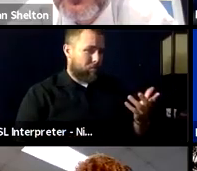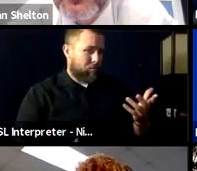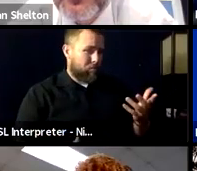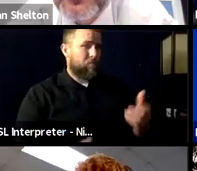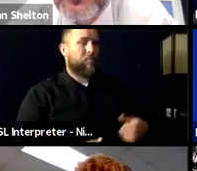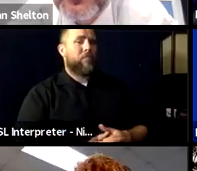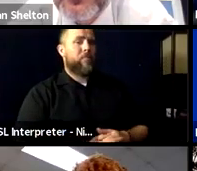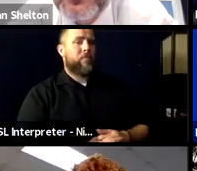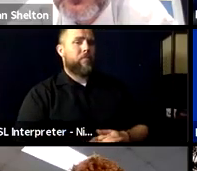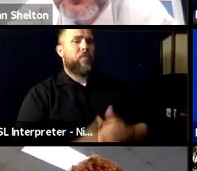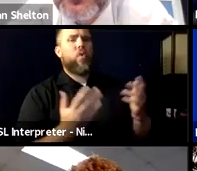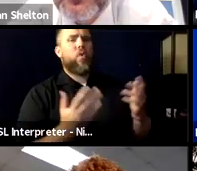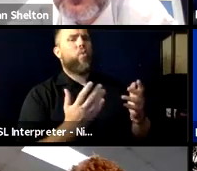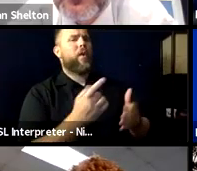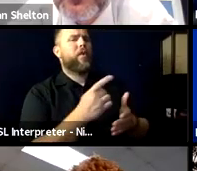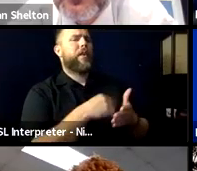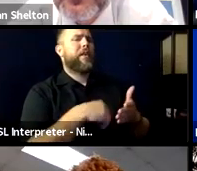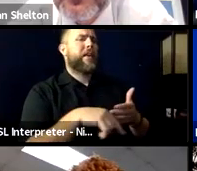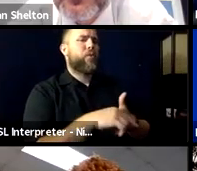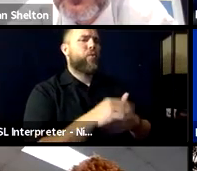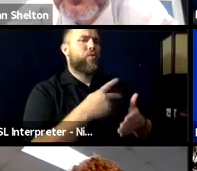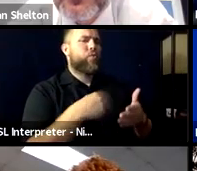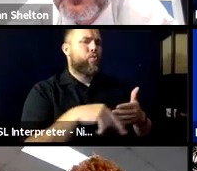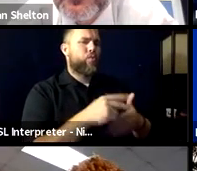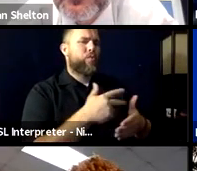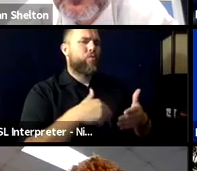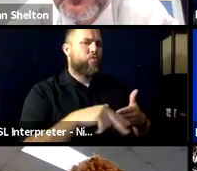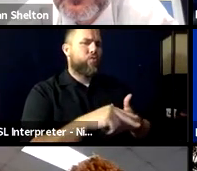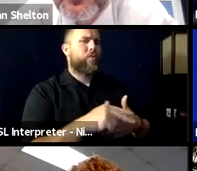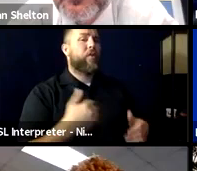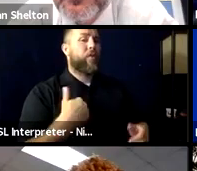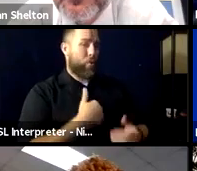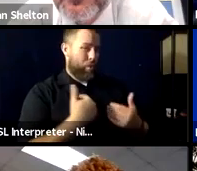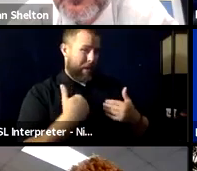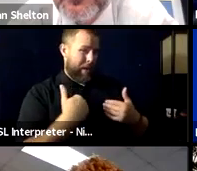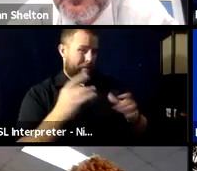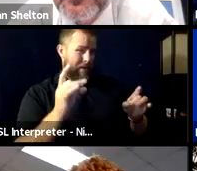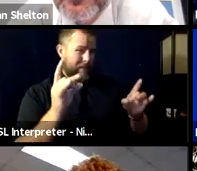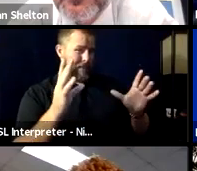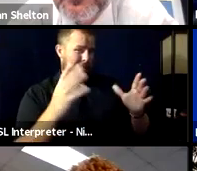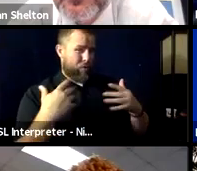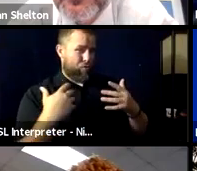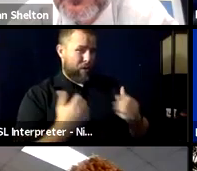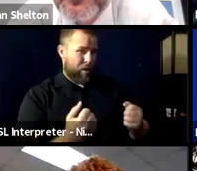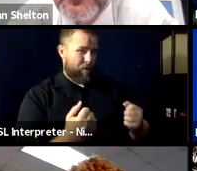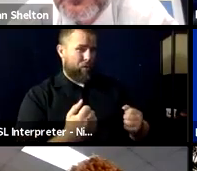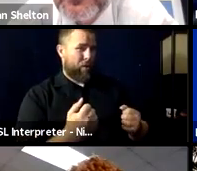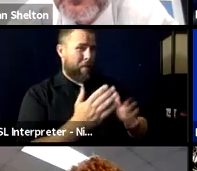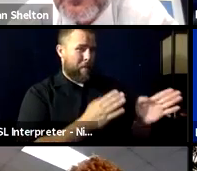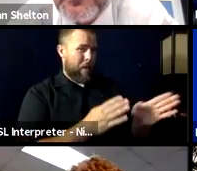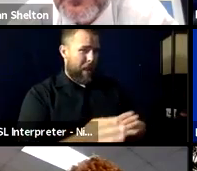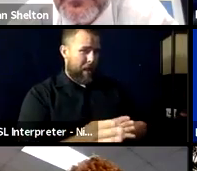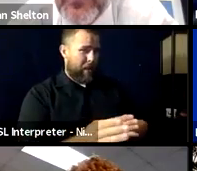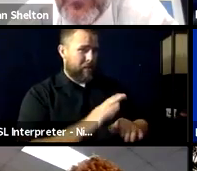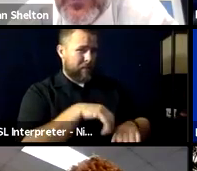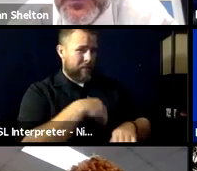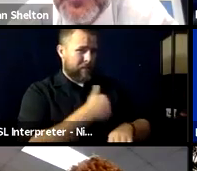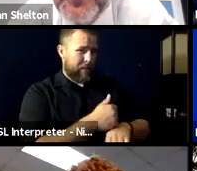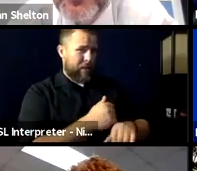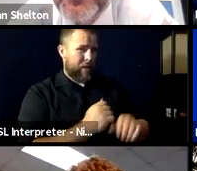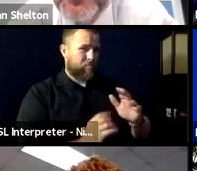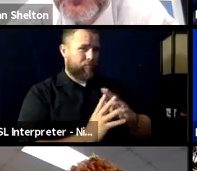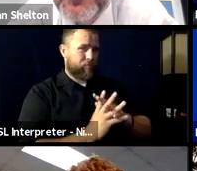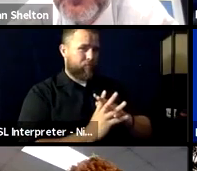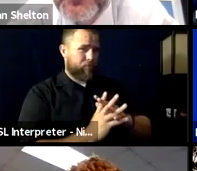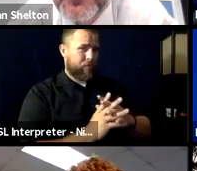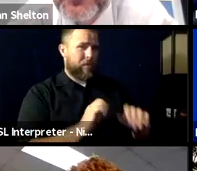for the upcoming full release? And is there a disaster recovery plan in place? And what I mean by